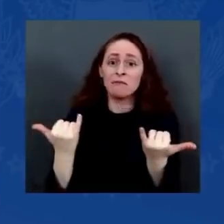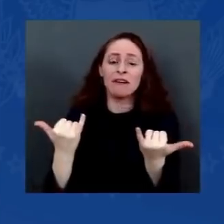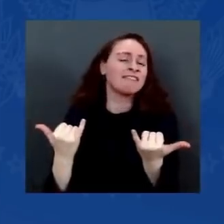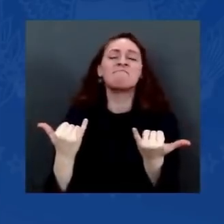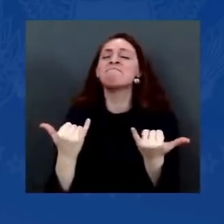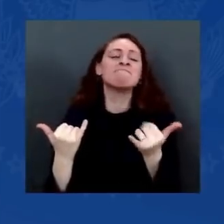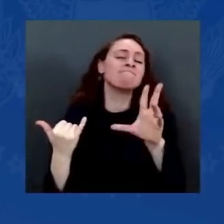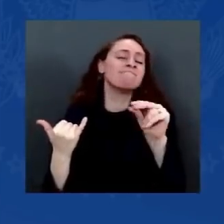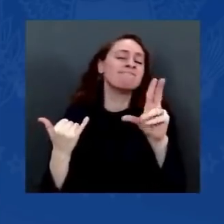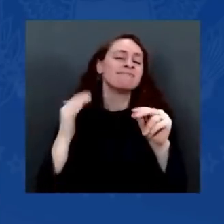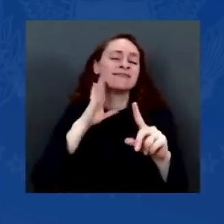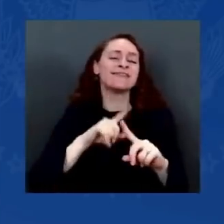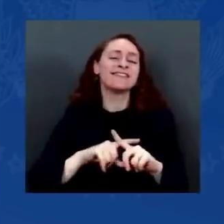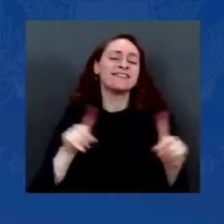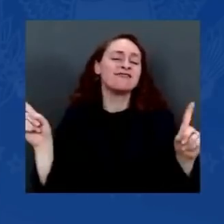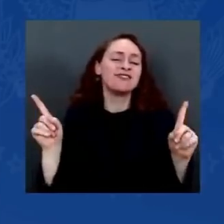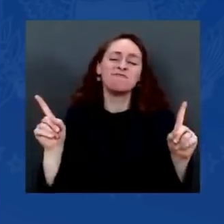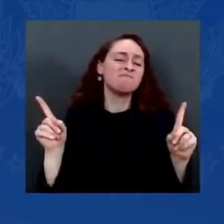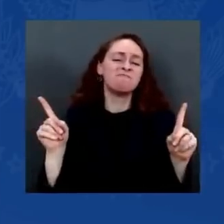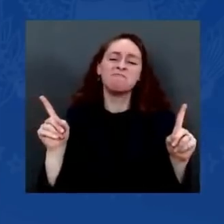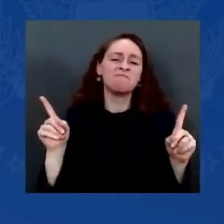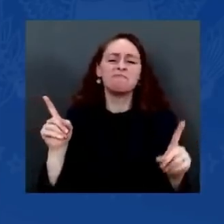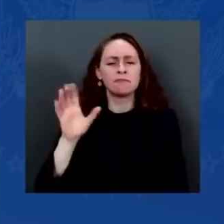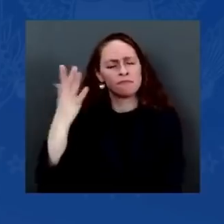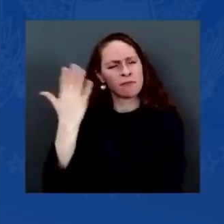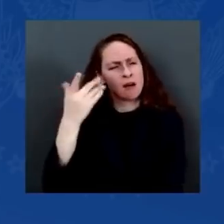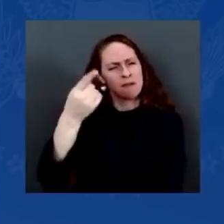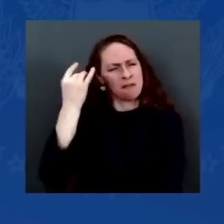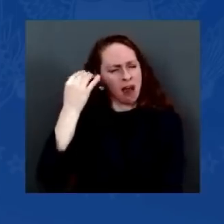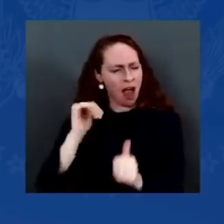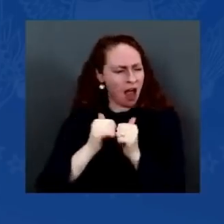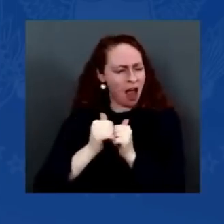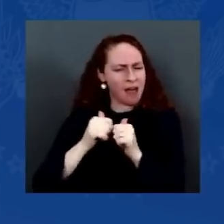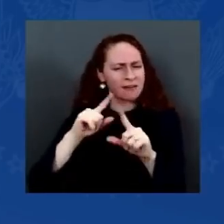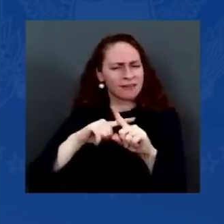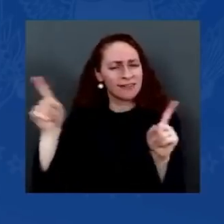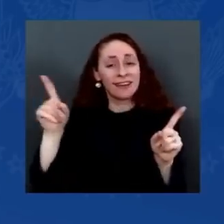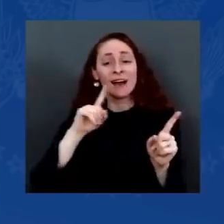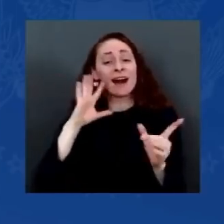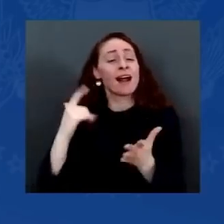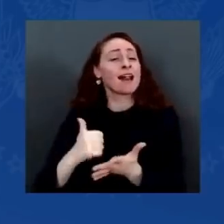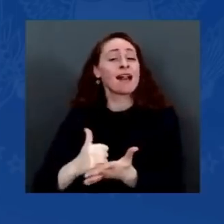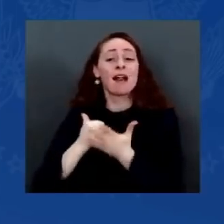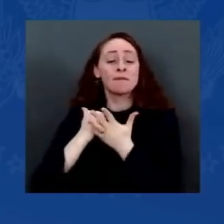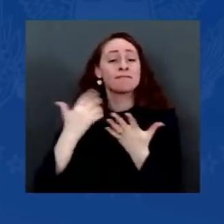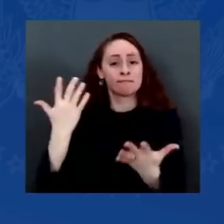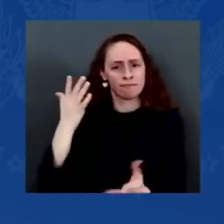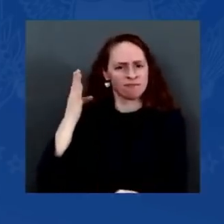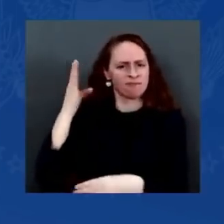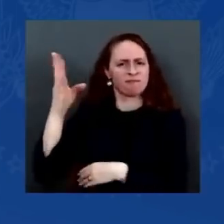Number one, the first one, more than 200 million Americans have been fully vaccinated. In March